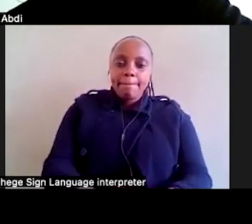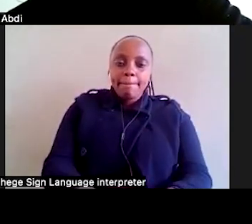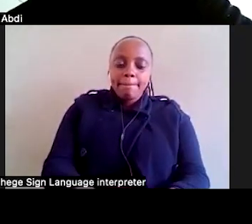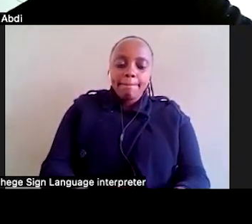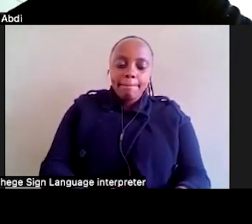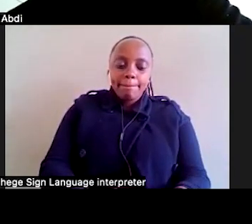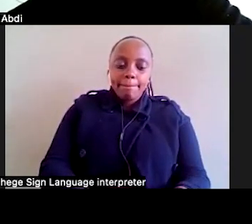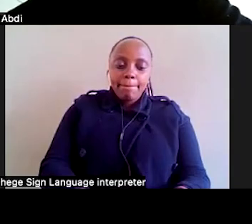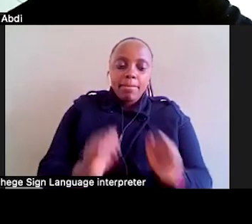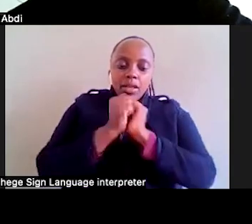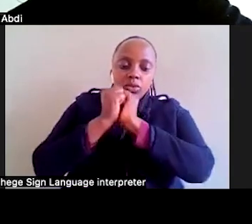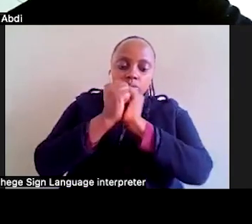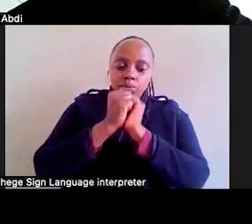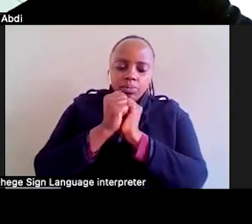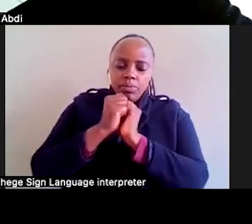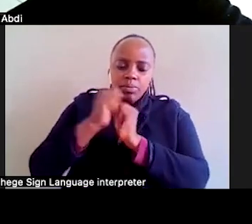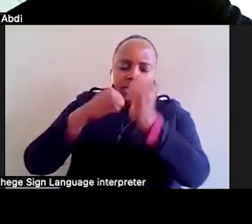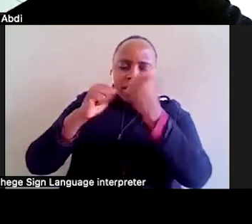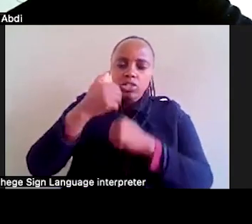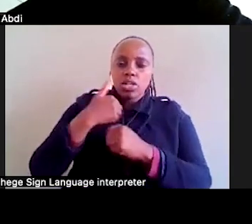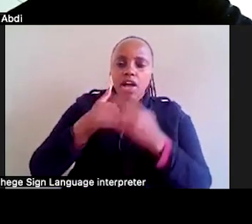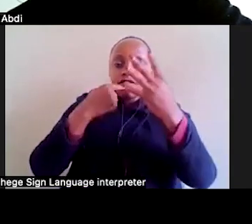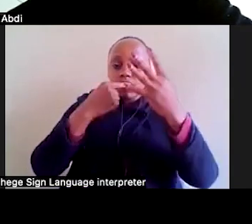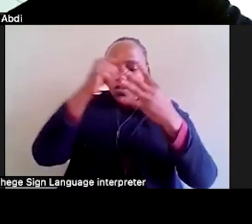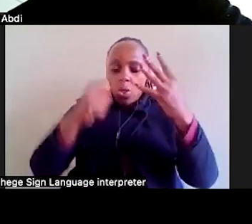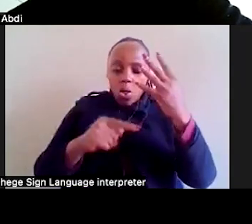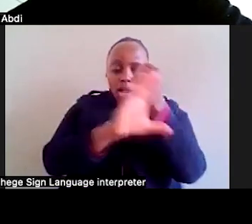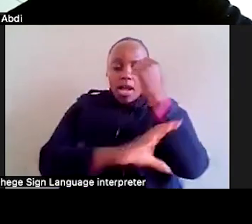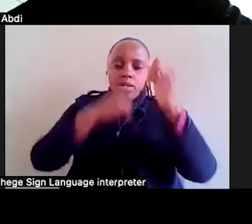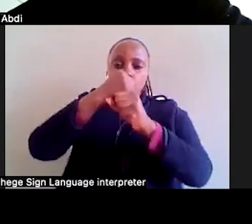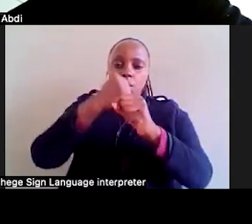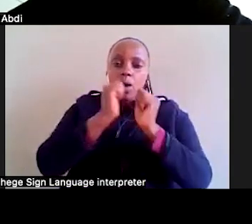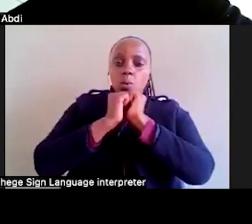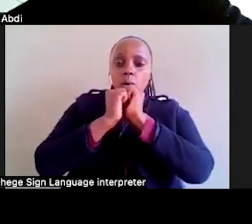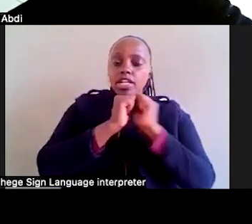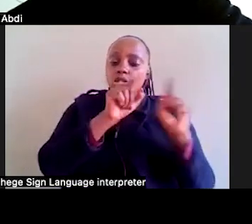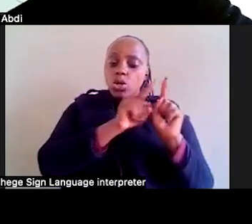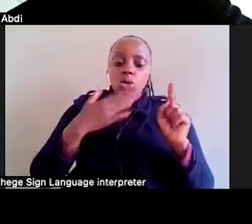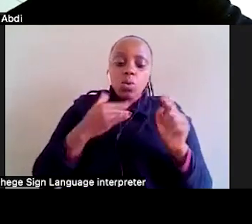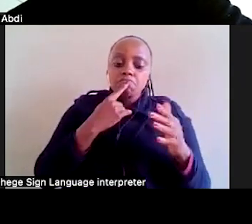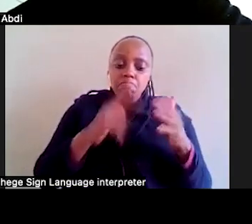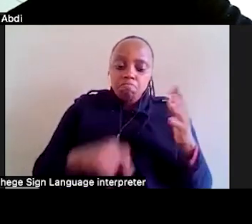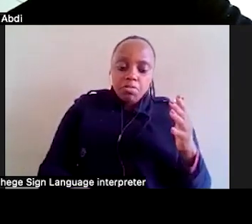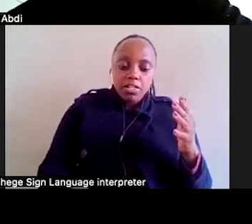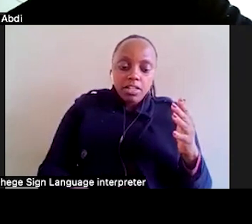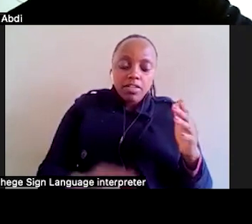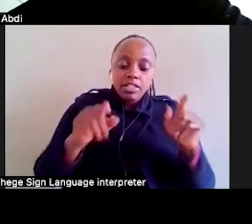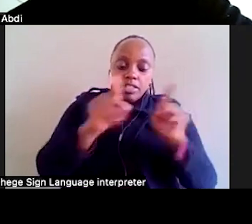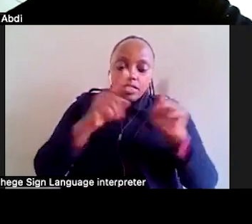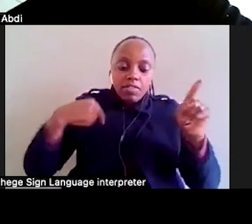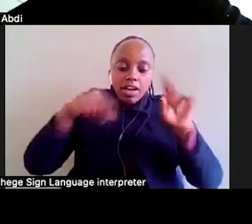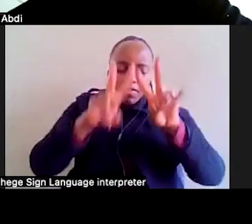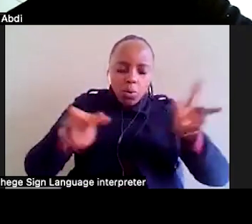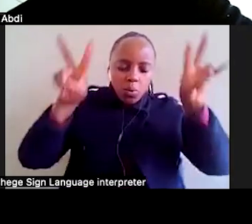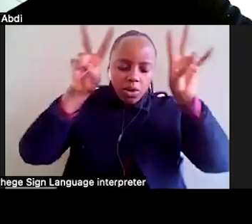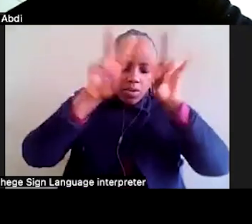collective action in the 4 countries that we work with. And I also want to say that we value the